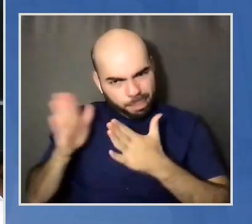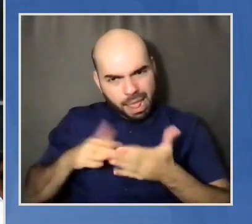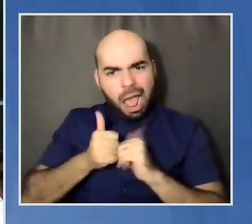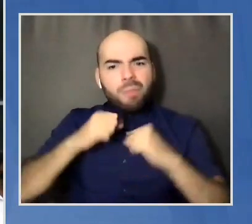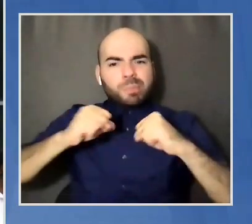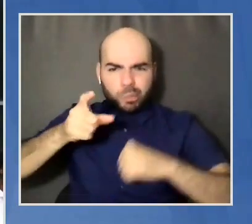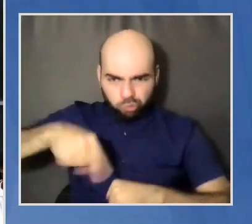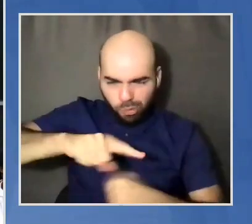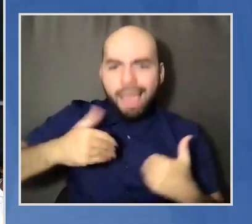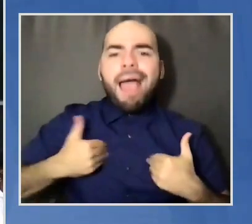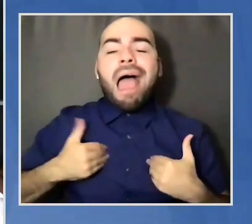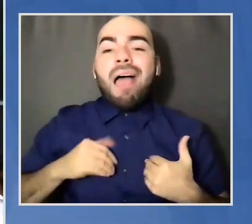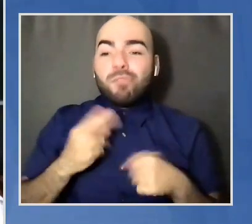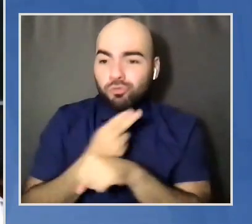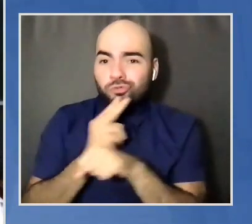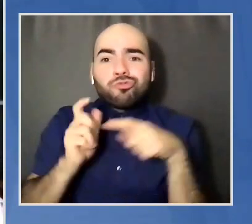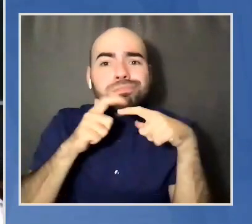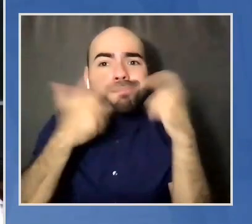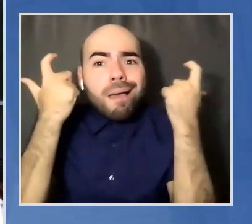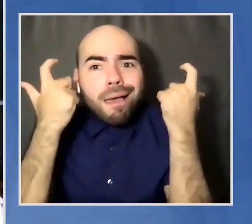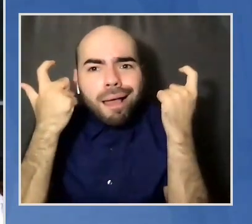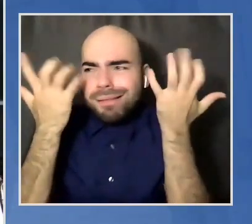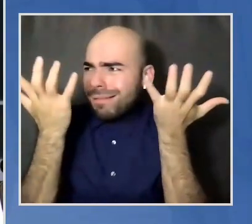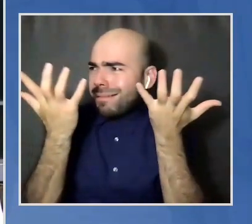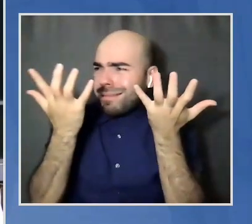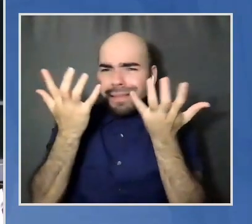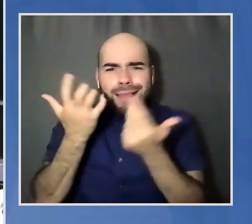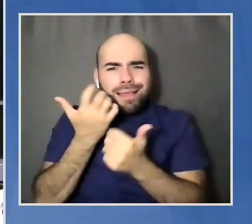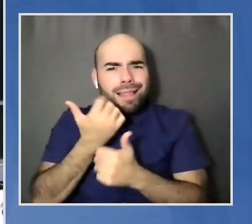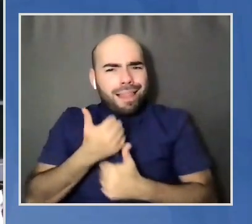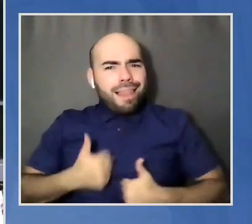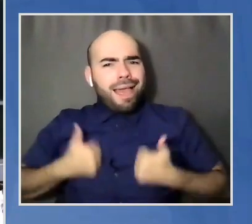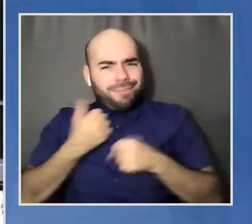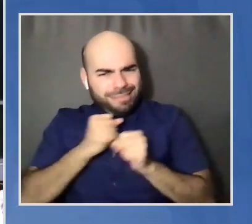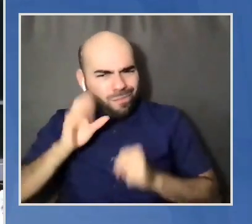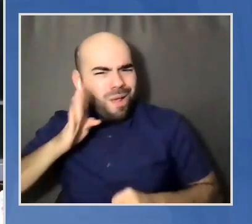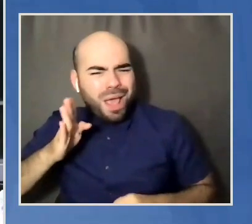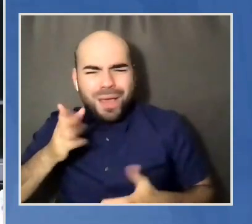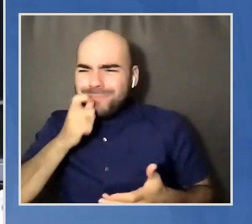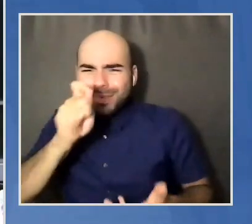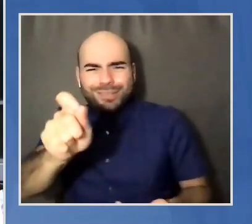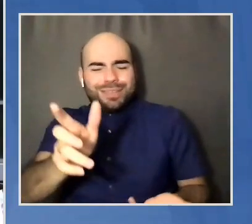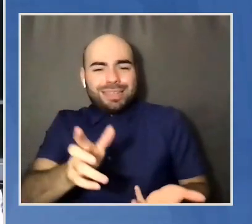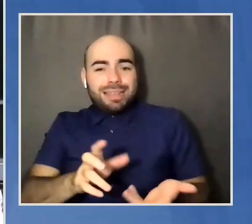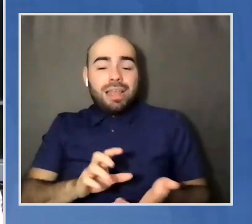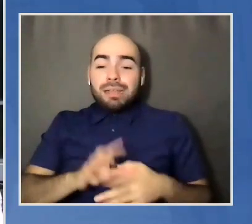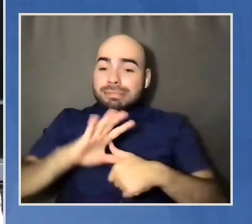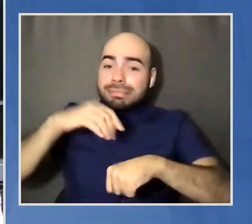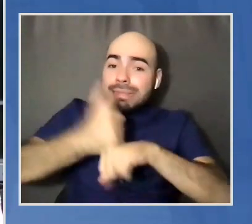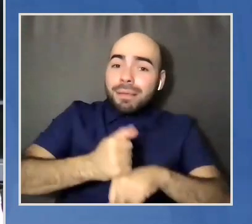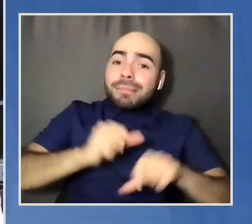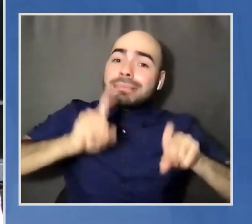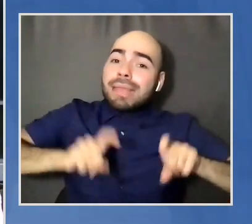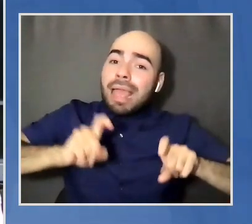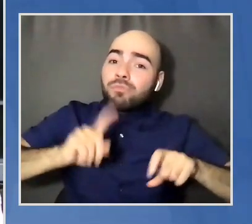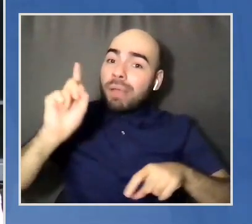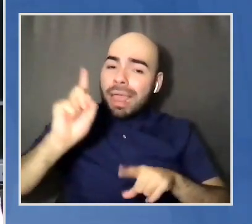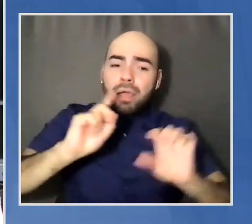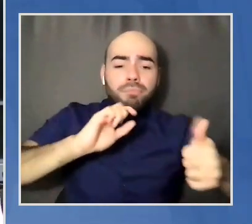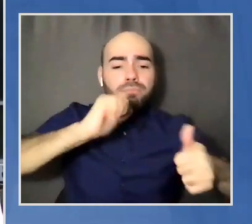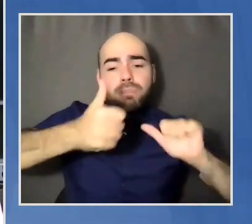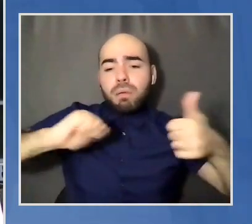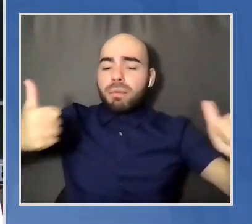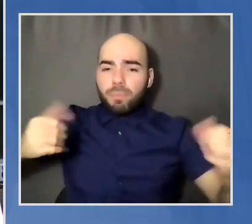save lives. A plan to make testing free, quick, and available, to